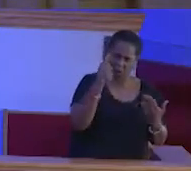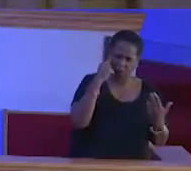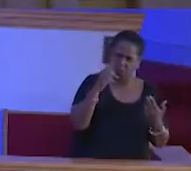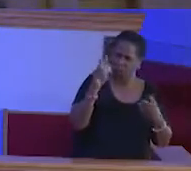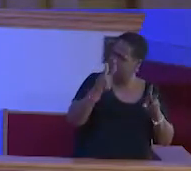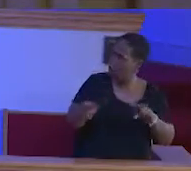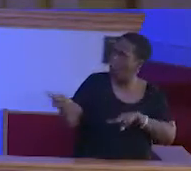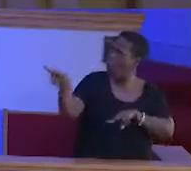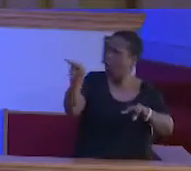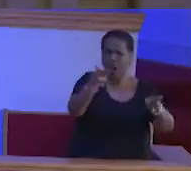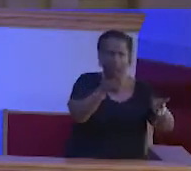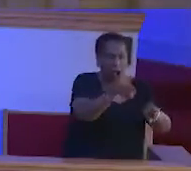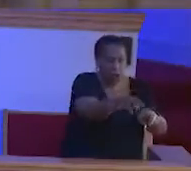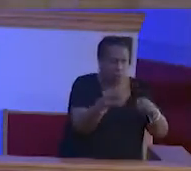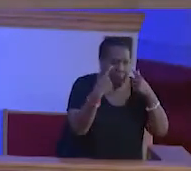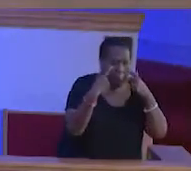pew,